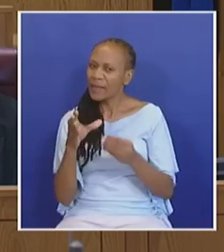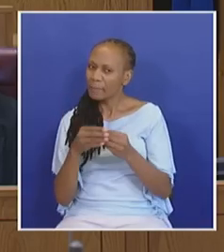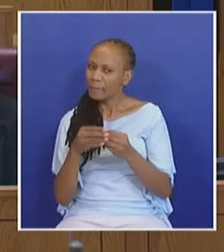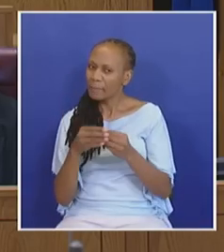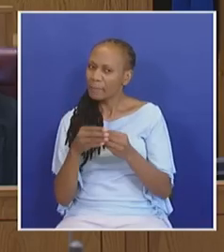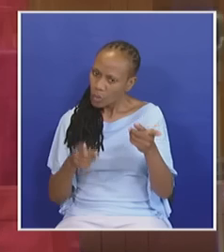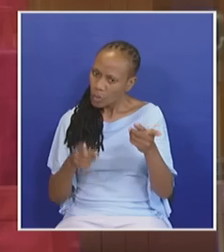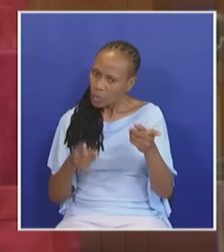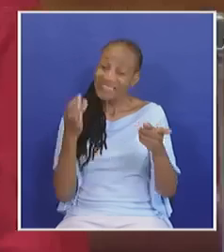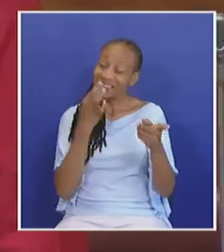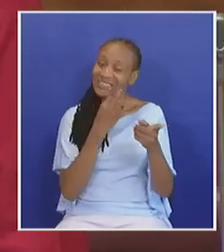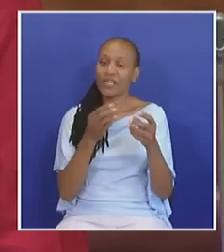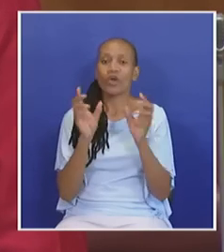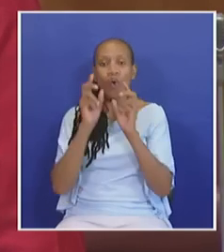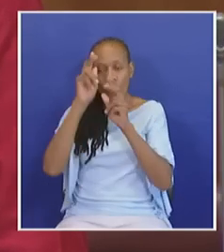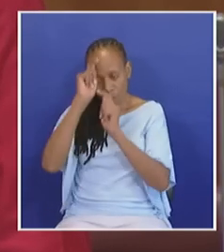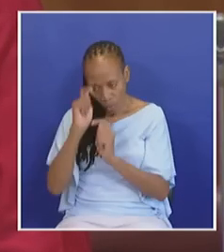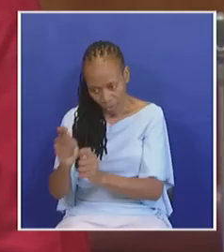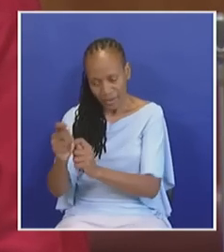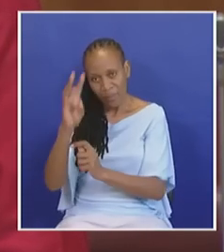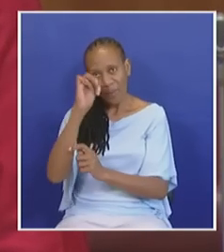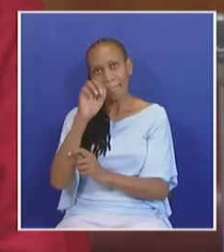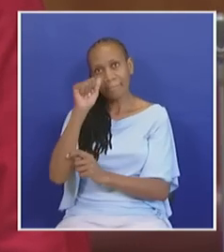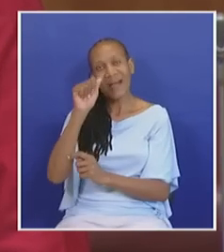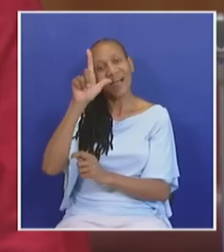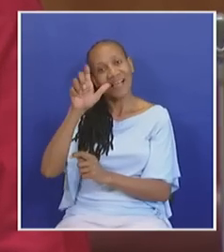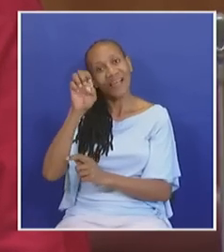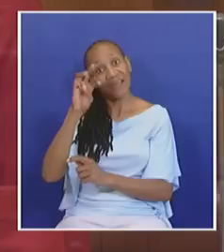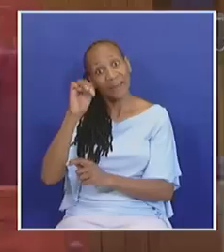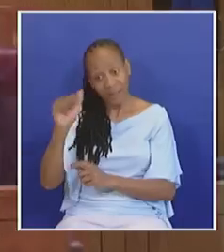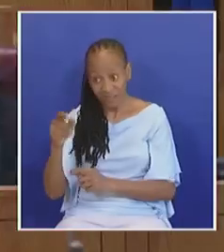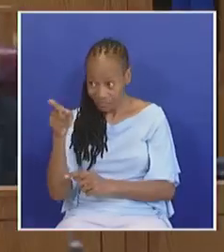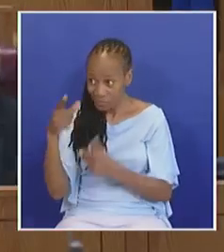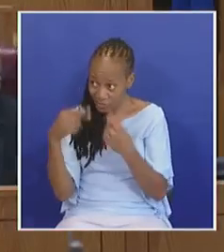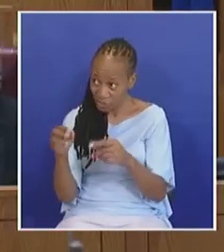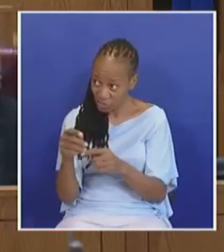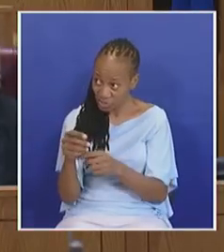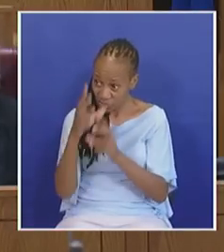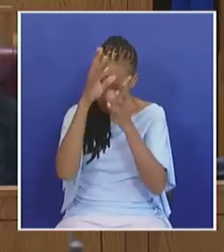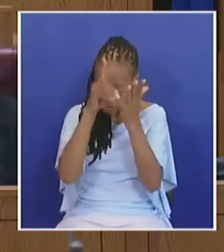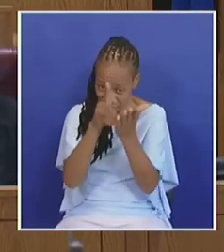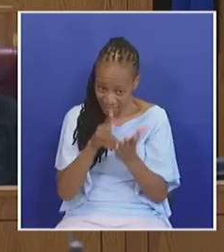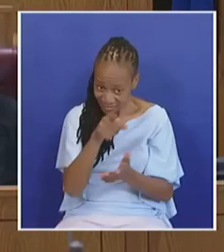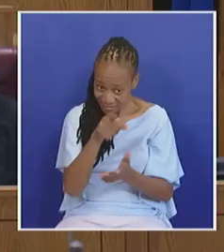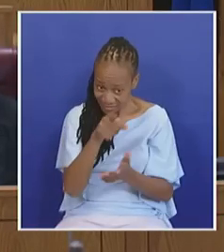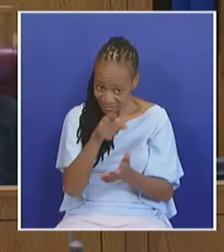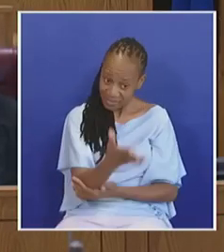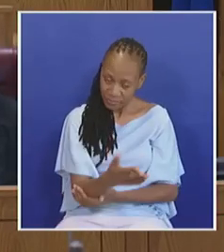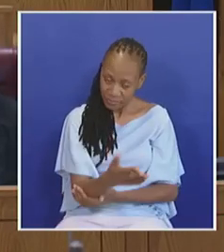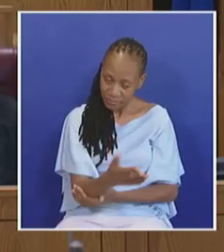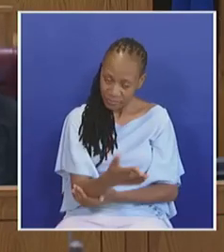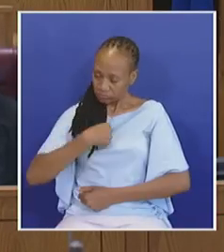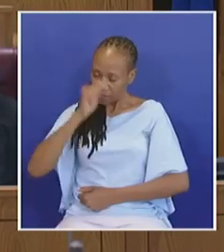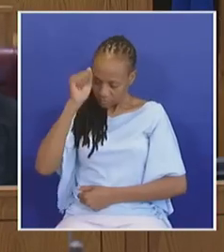Malema? Are you correcting him to say Honorable Malema? I did. I said in this house,